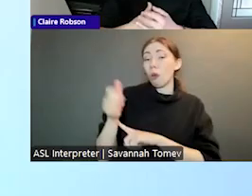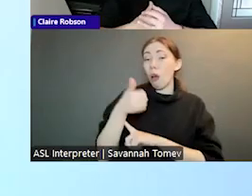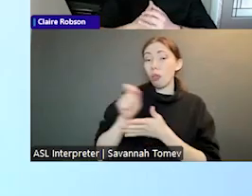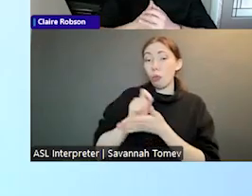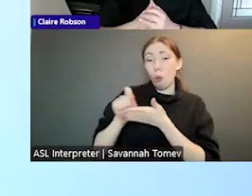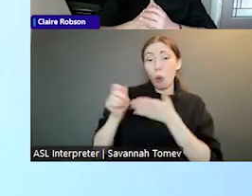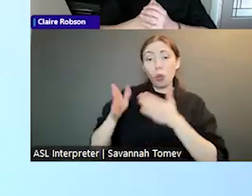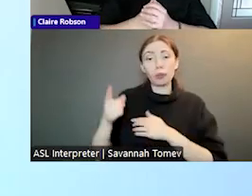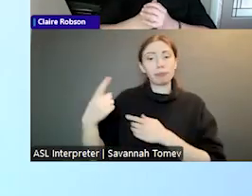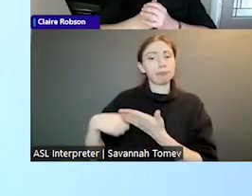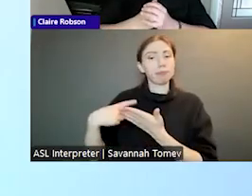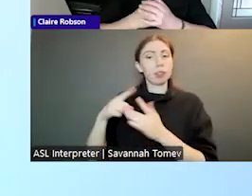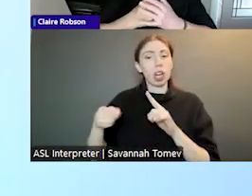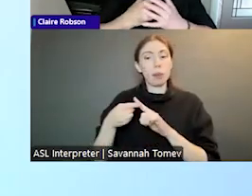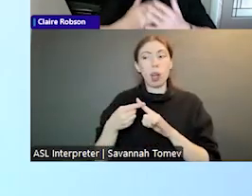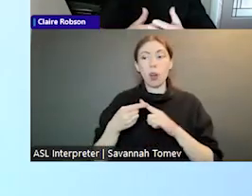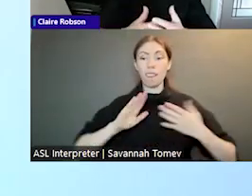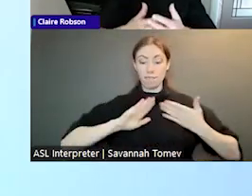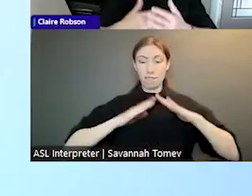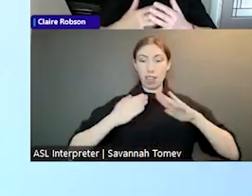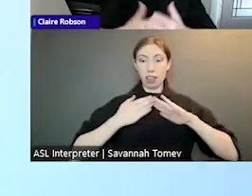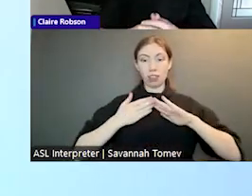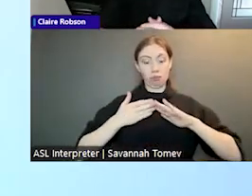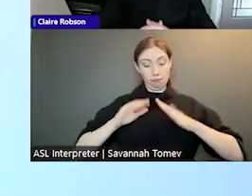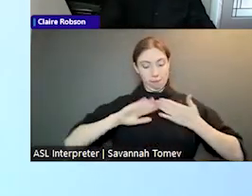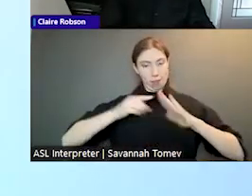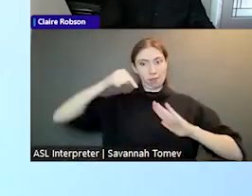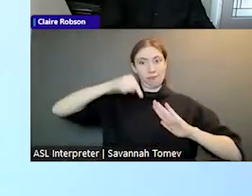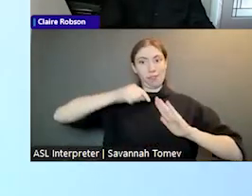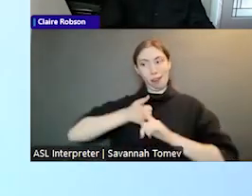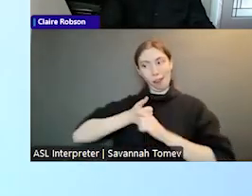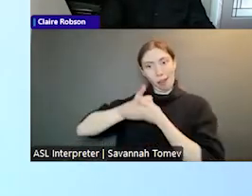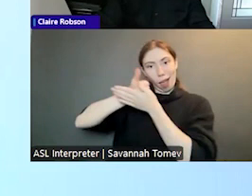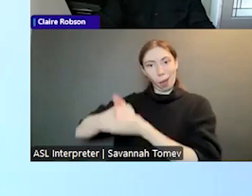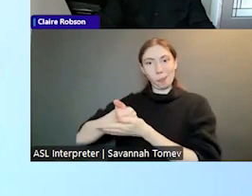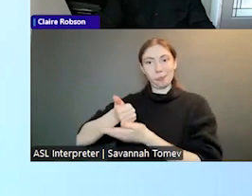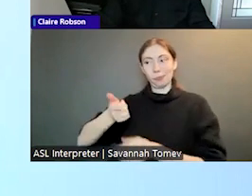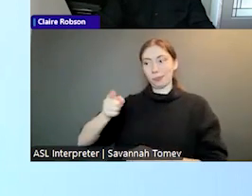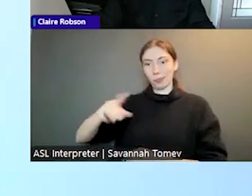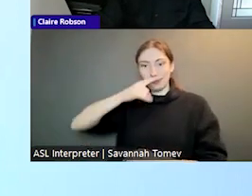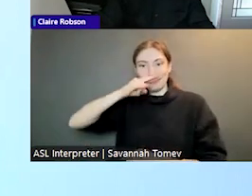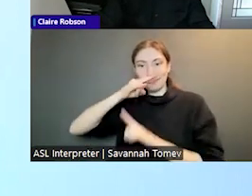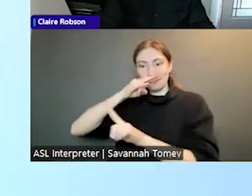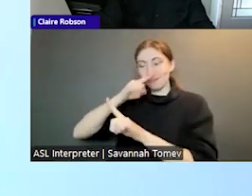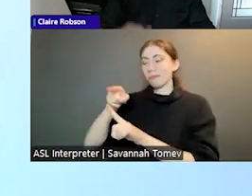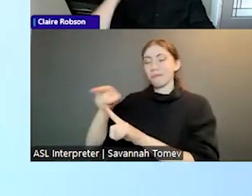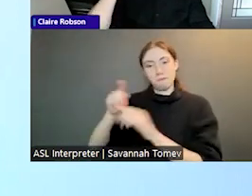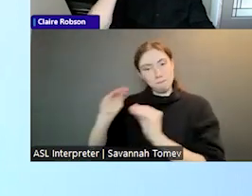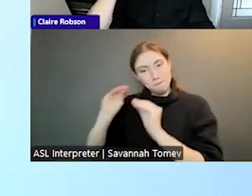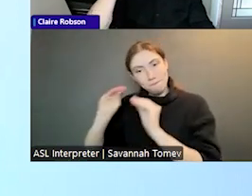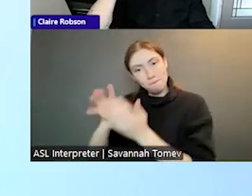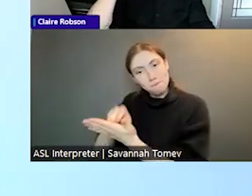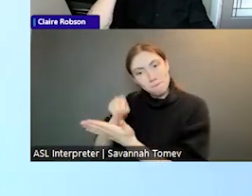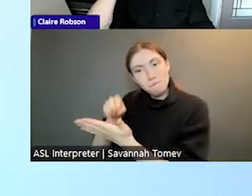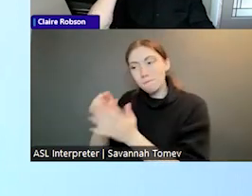and how we didn't have that village. We didn't have photographs of queer elders. We didn't have that support. So